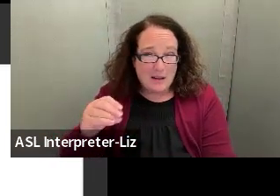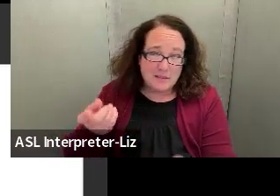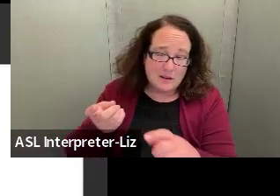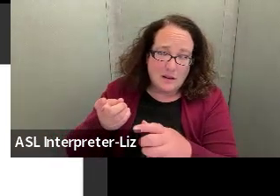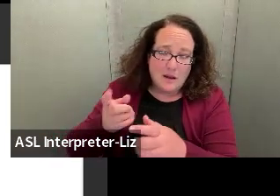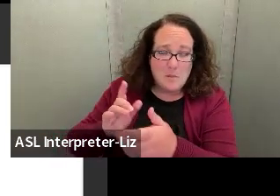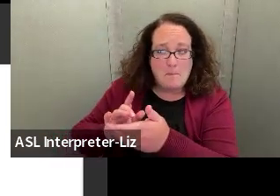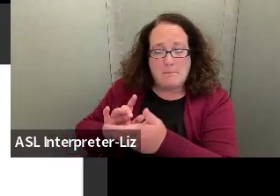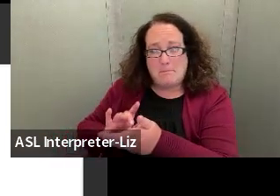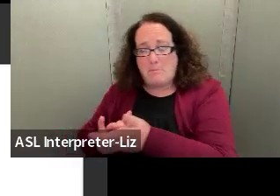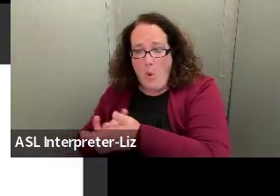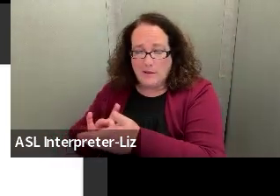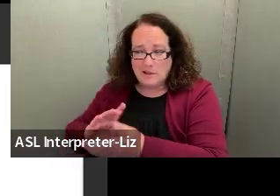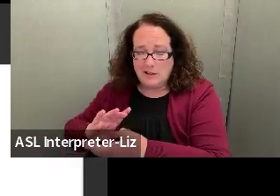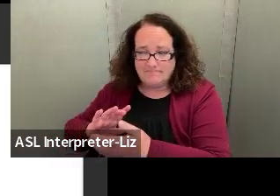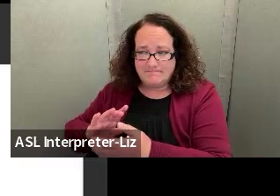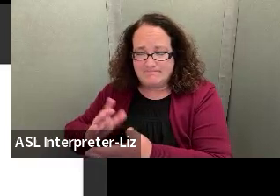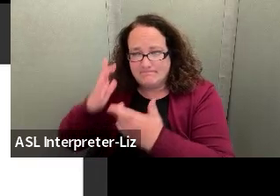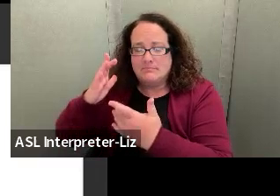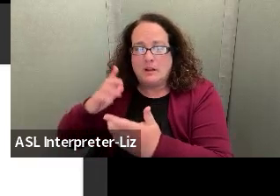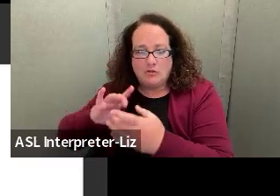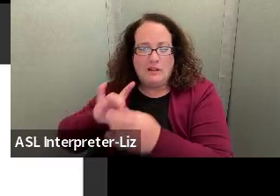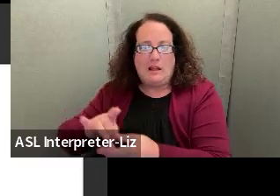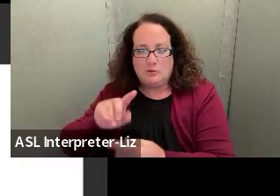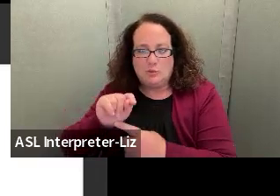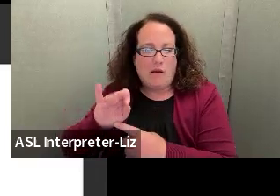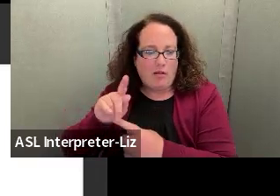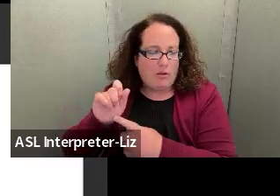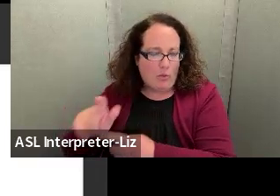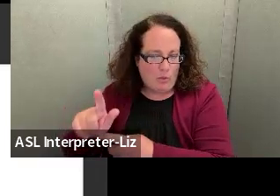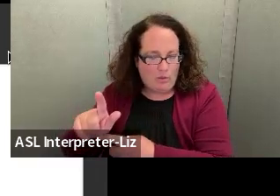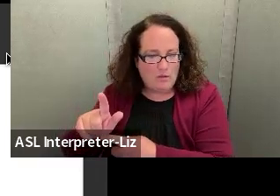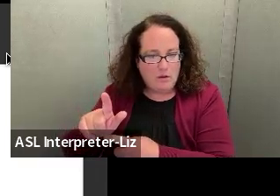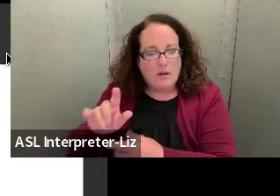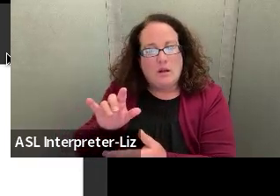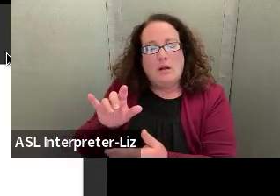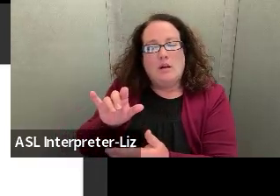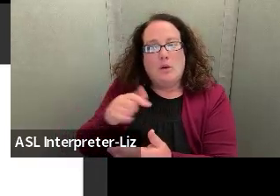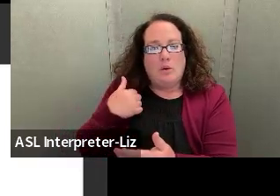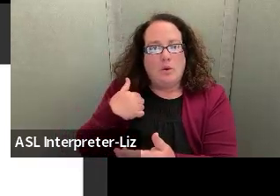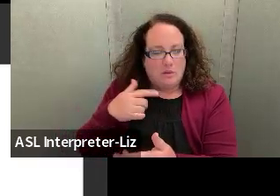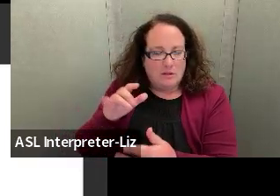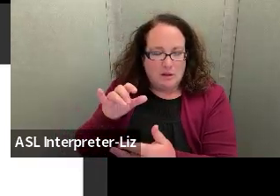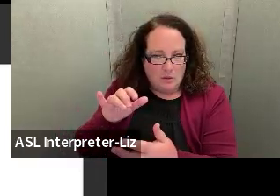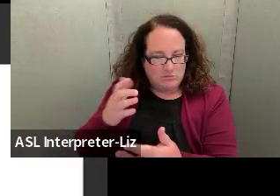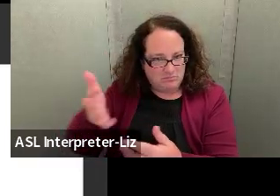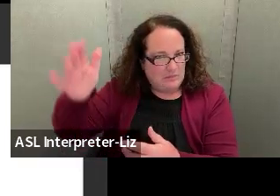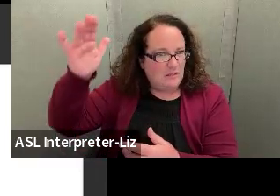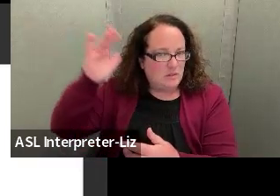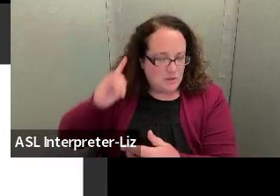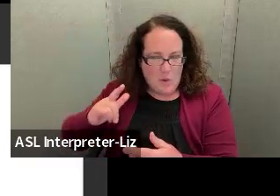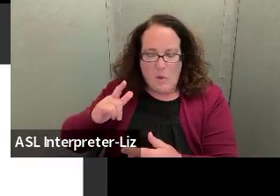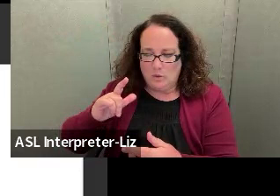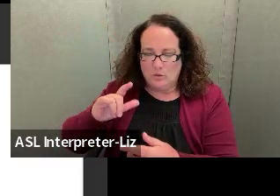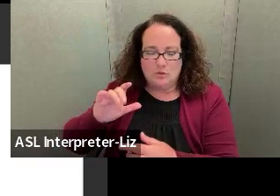my industry. We realized that our products could be used to hurt somebody, and that's where tamper-resistant packaging came out. It was the 7 people who died in